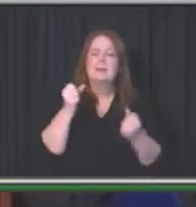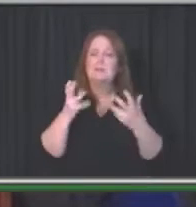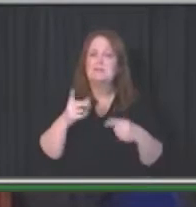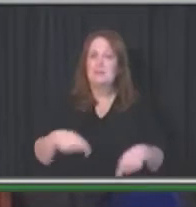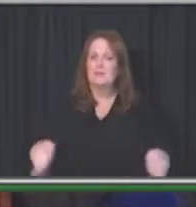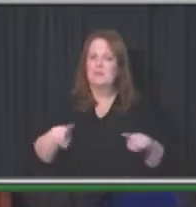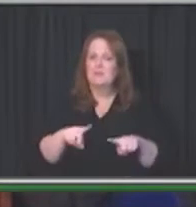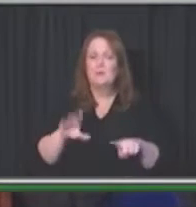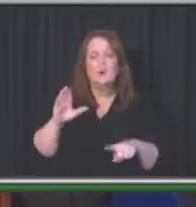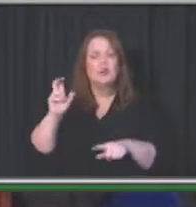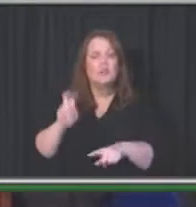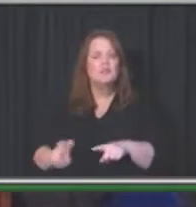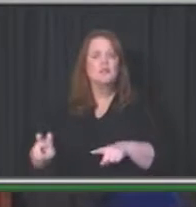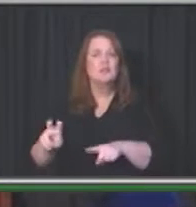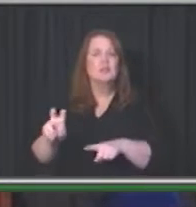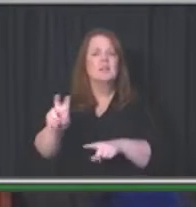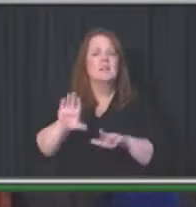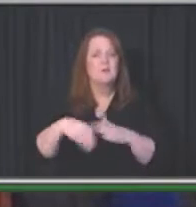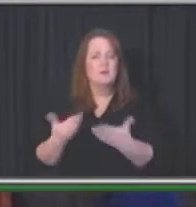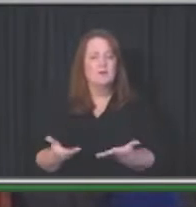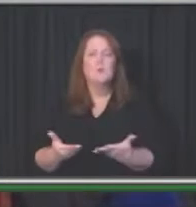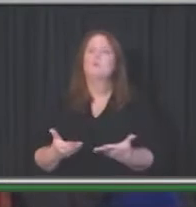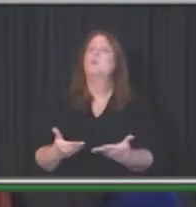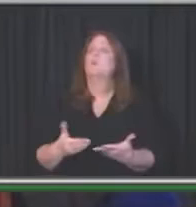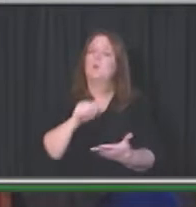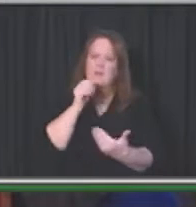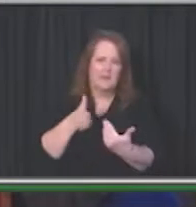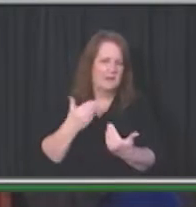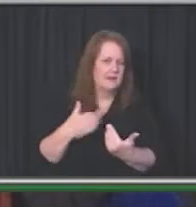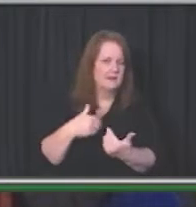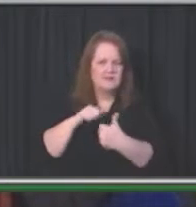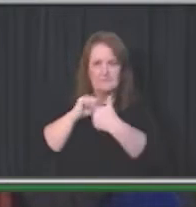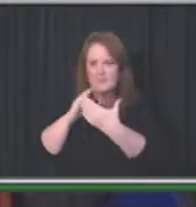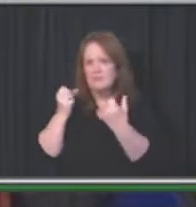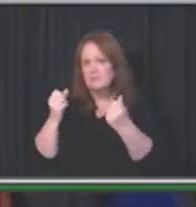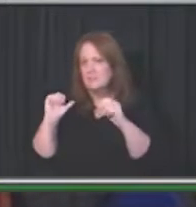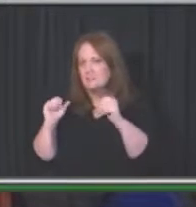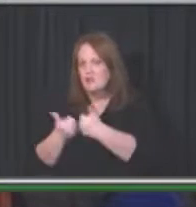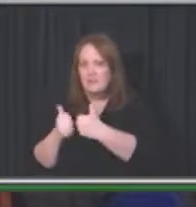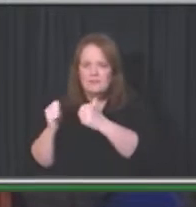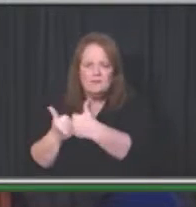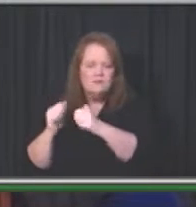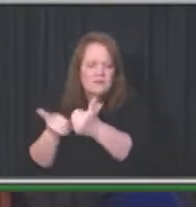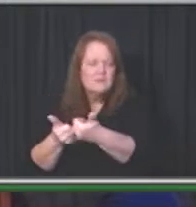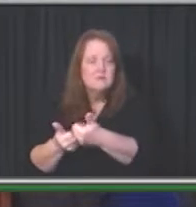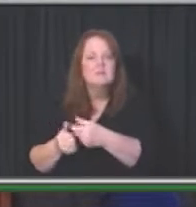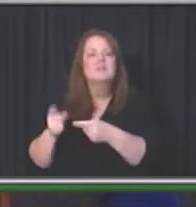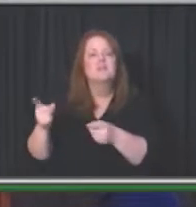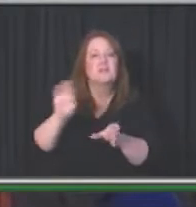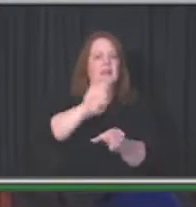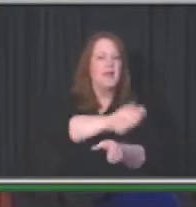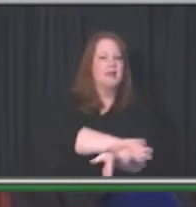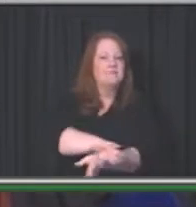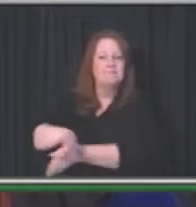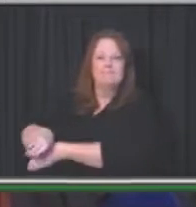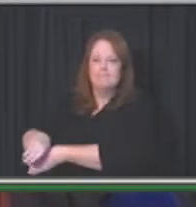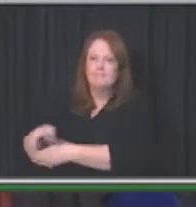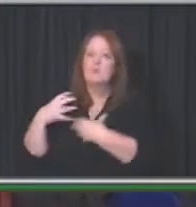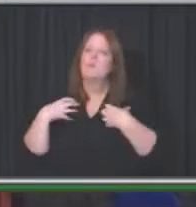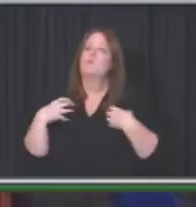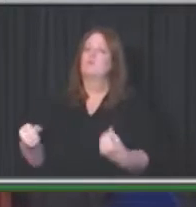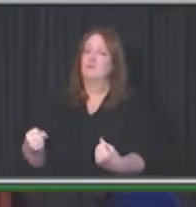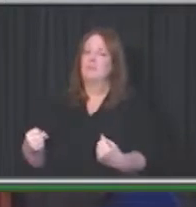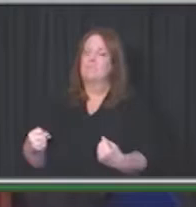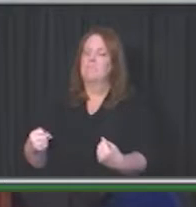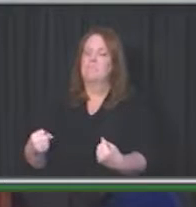journey here was not an easy one. She faced a number of challenges along the way, but challenges that she overcame.